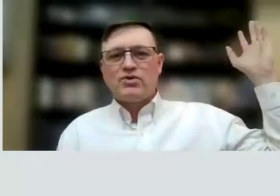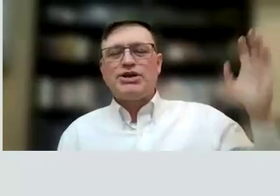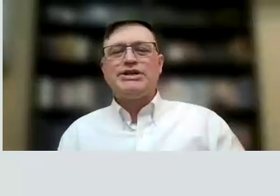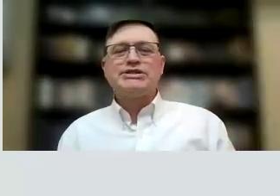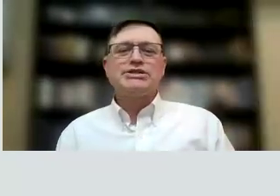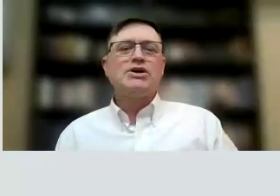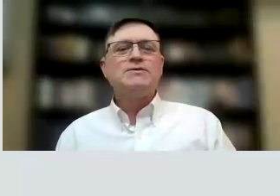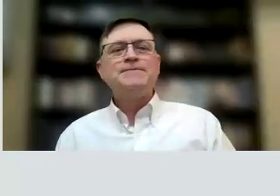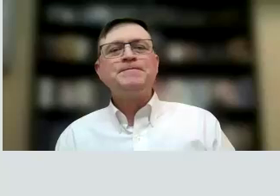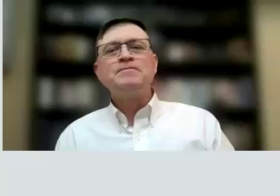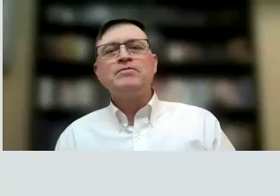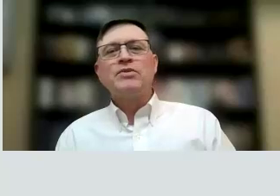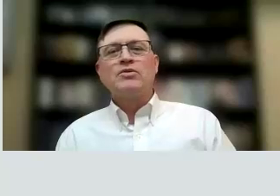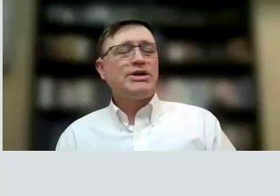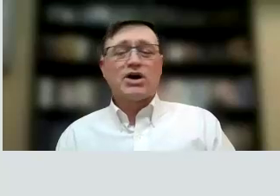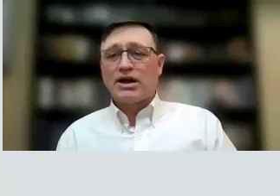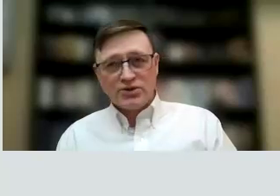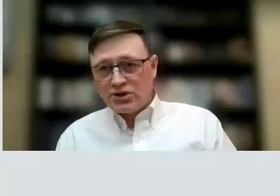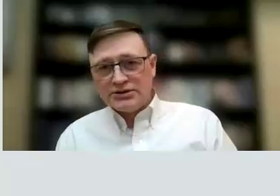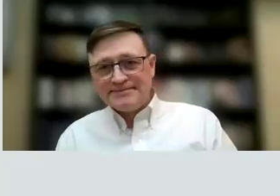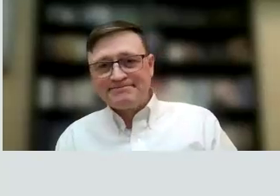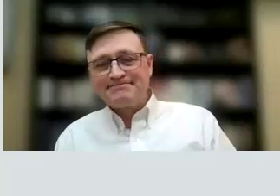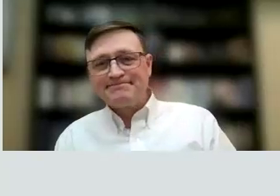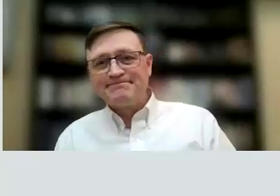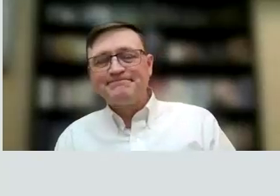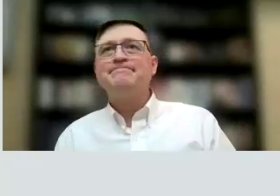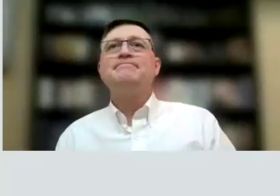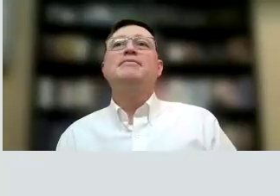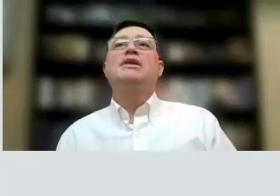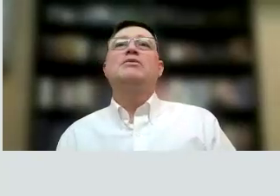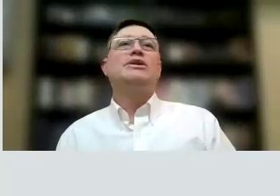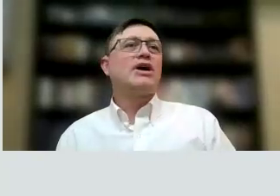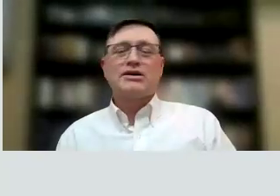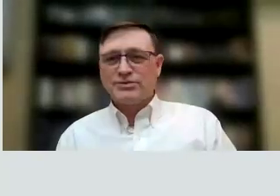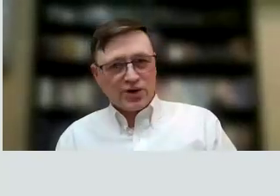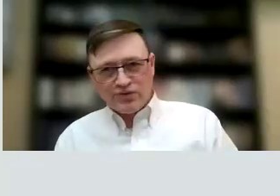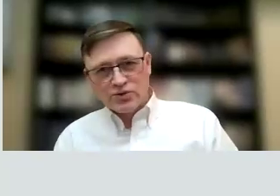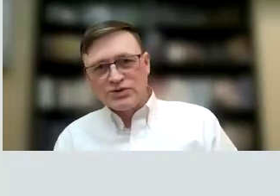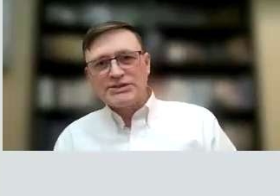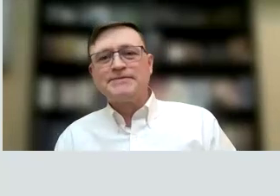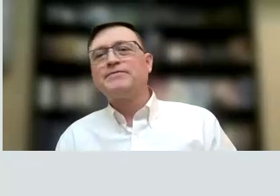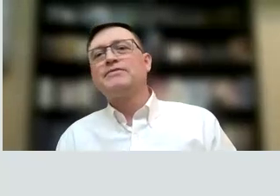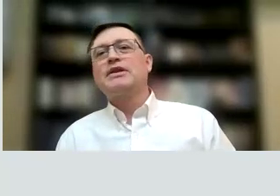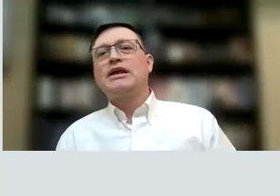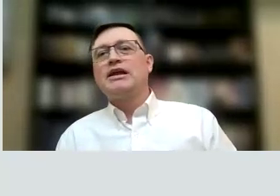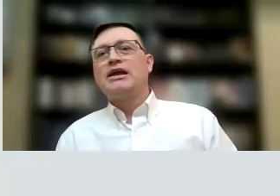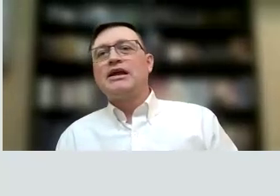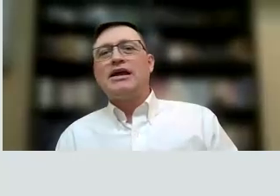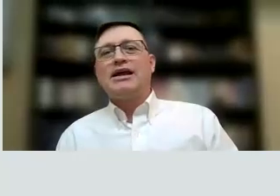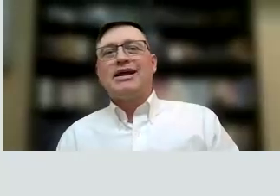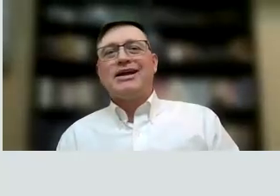talking about 40 years ago, we did not have Google. We did not have smartphones.